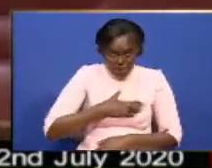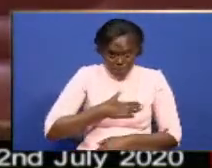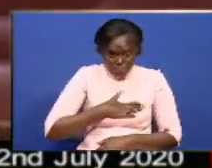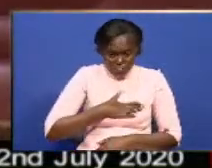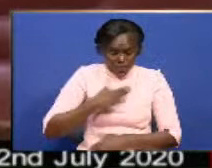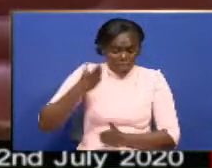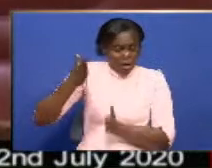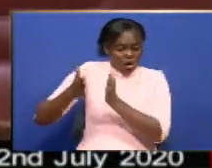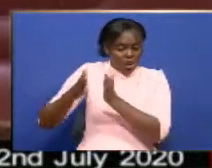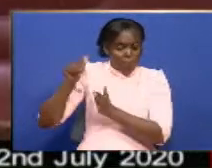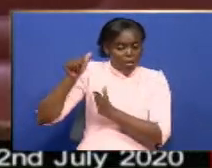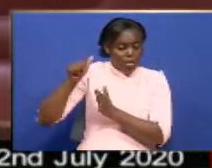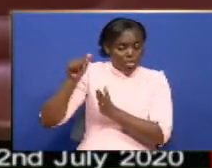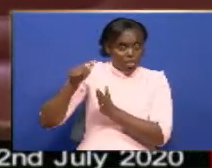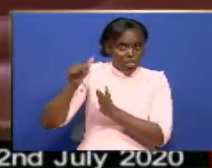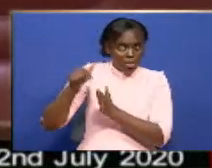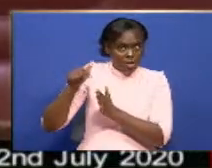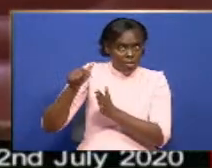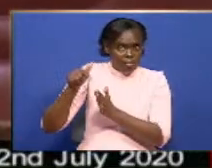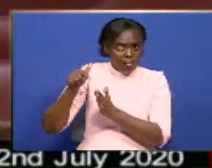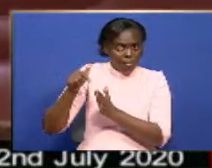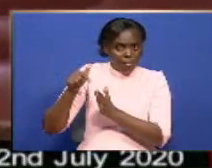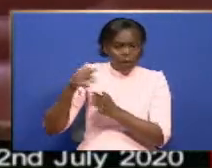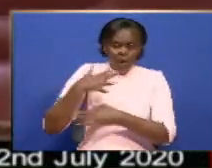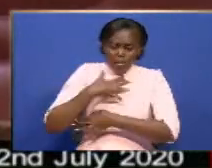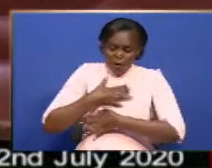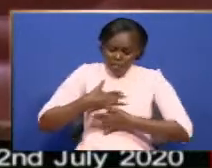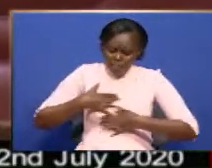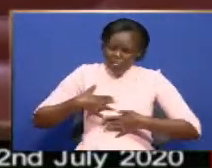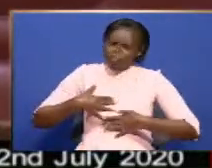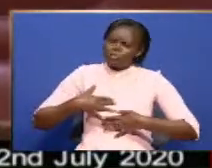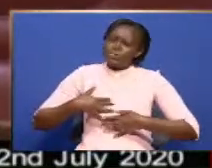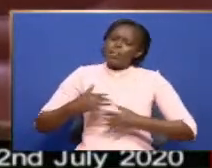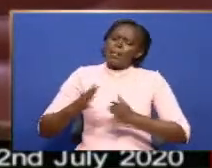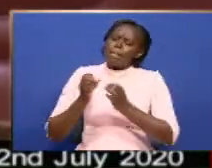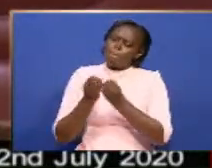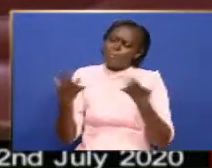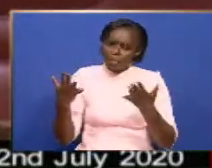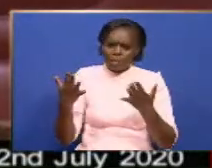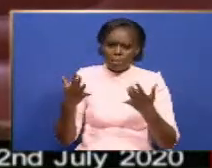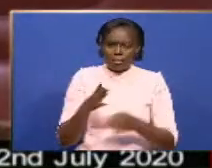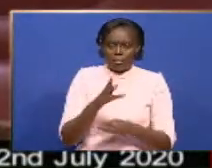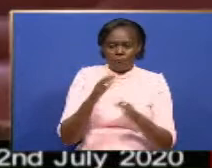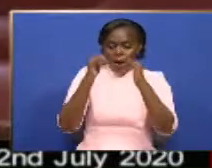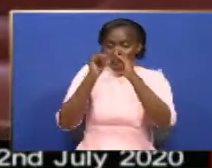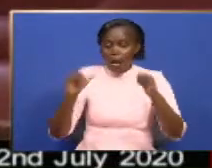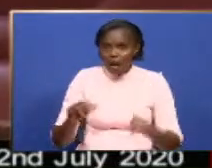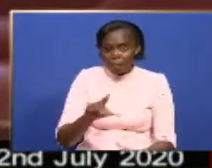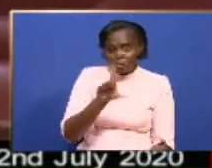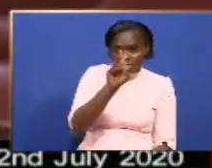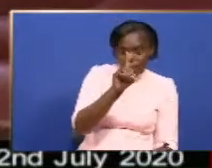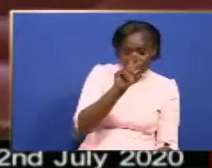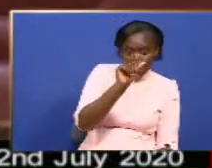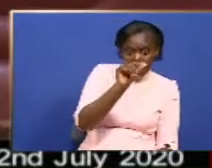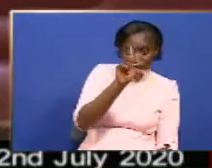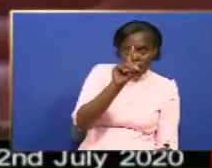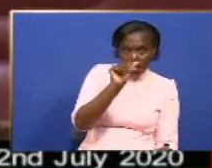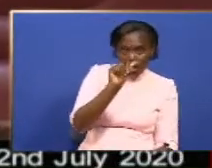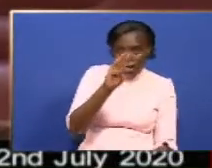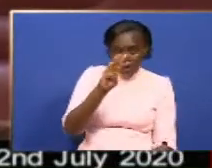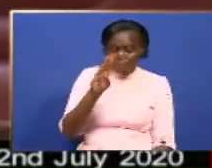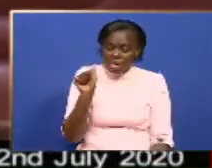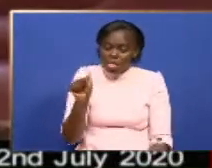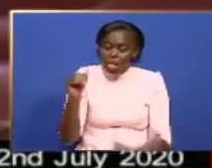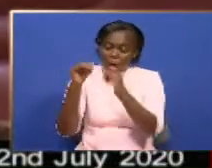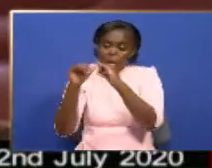neighbors the largest refugee complex in the world. That is the Dadaab refugee camp. And